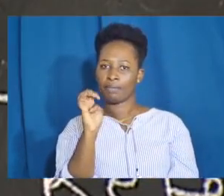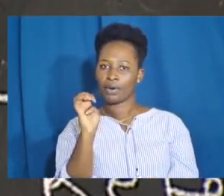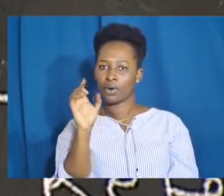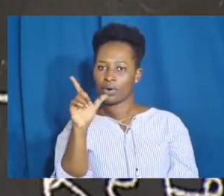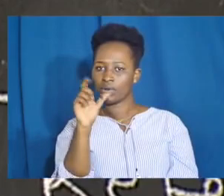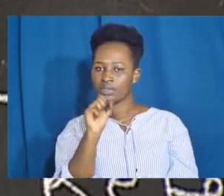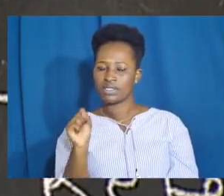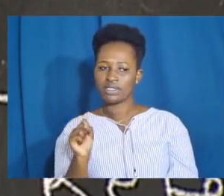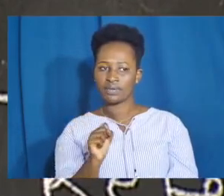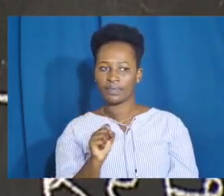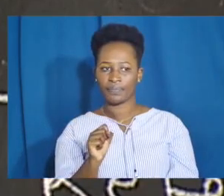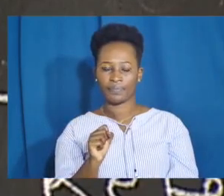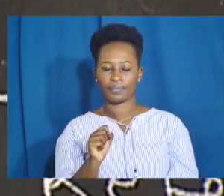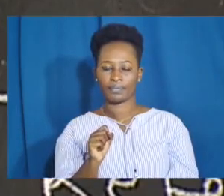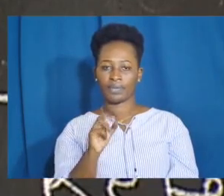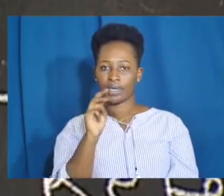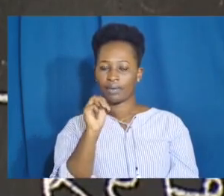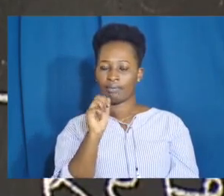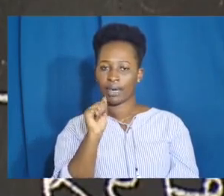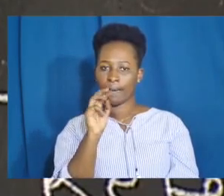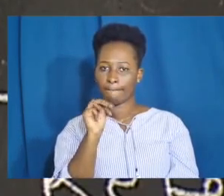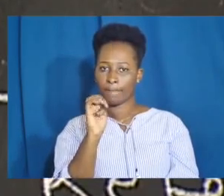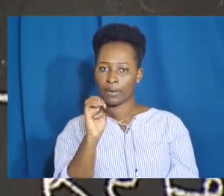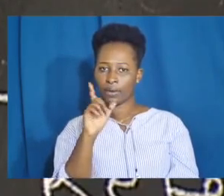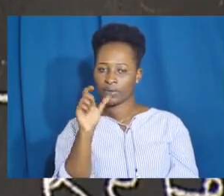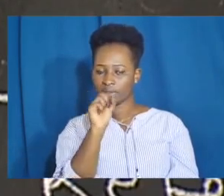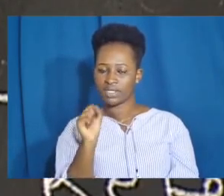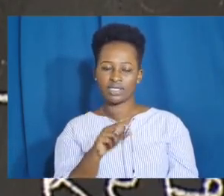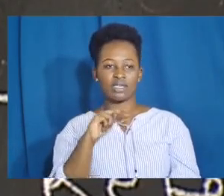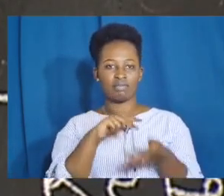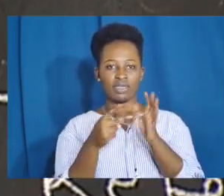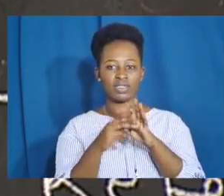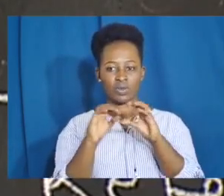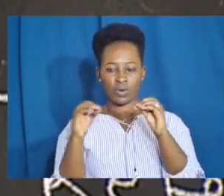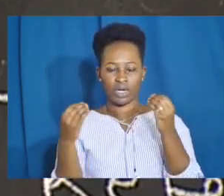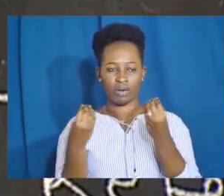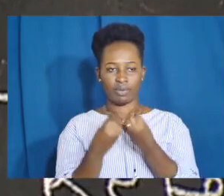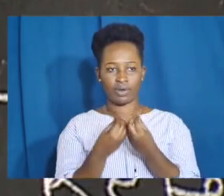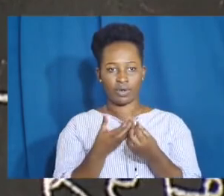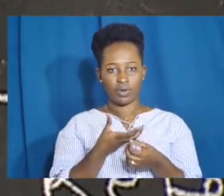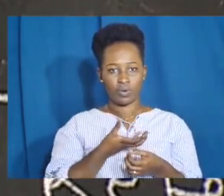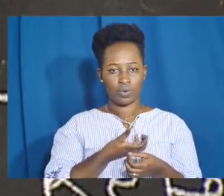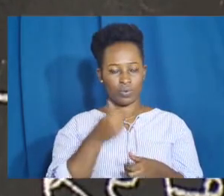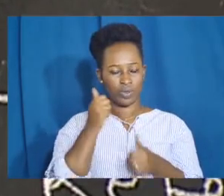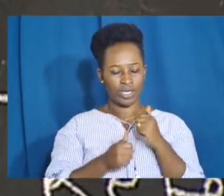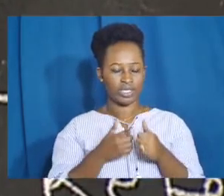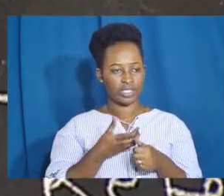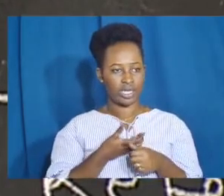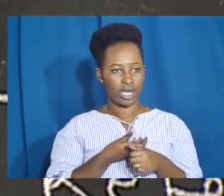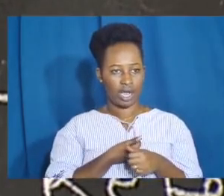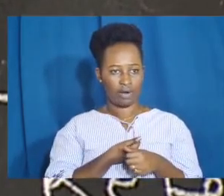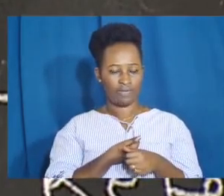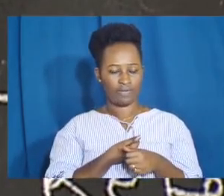Mammals means organisms which have hair or fur, and they